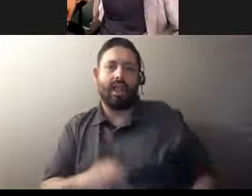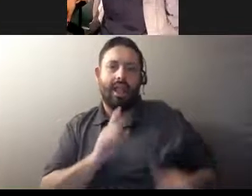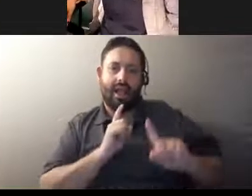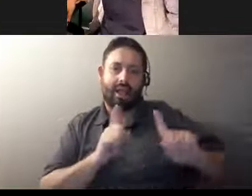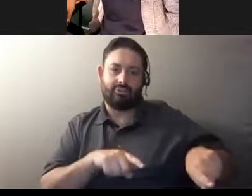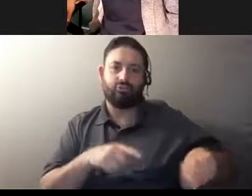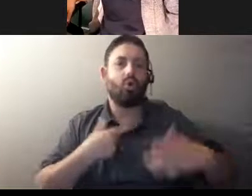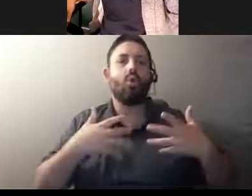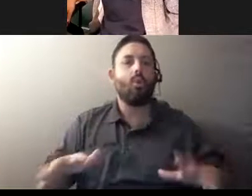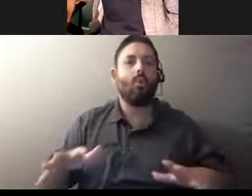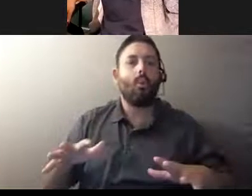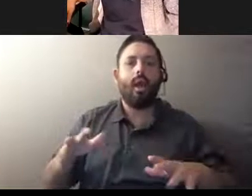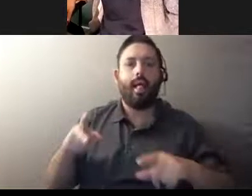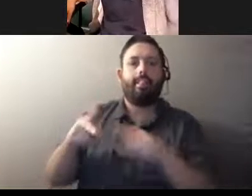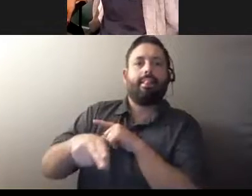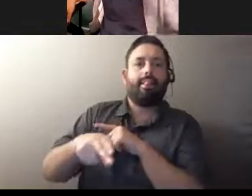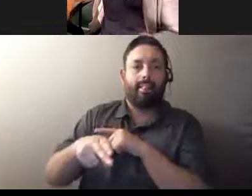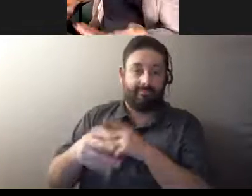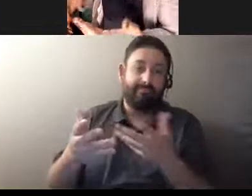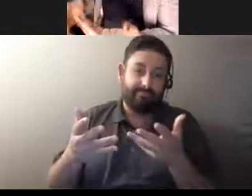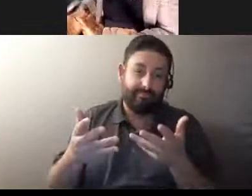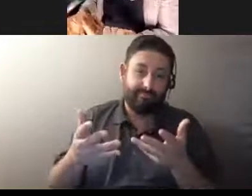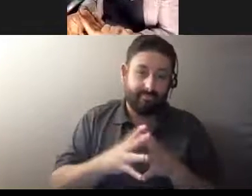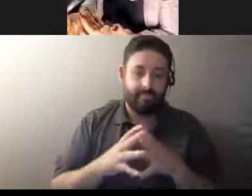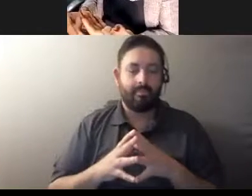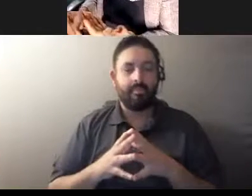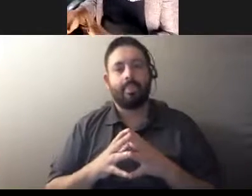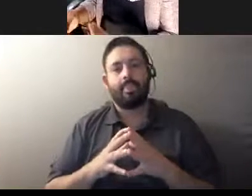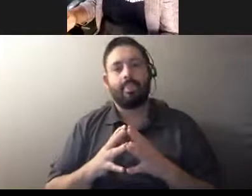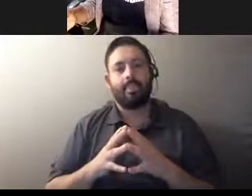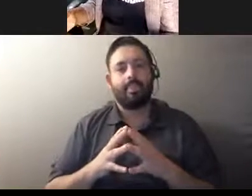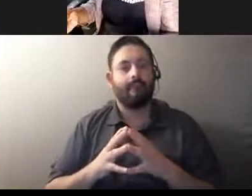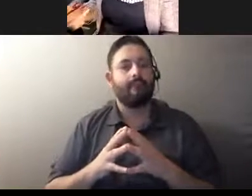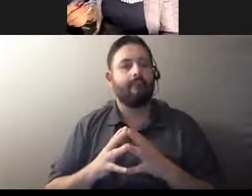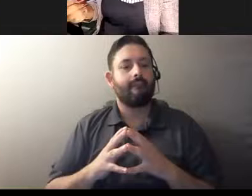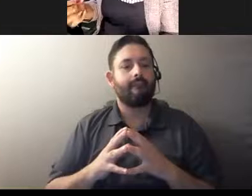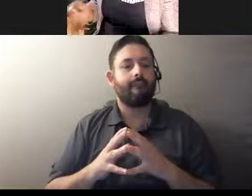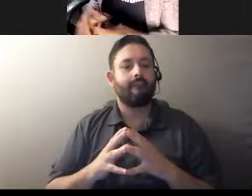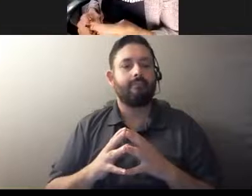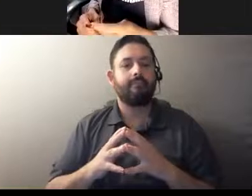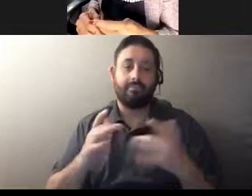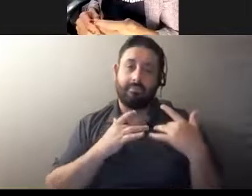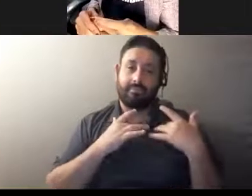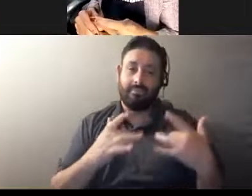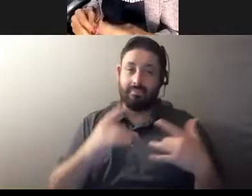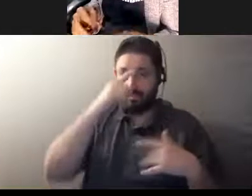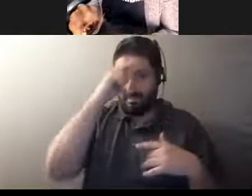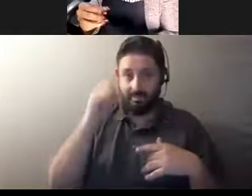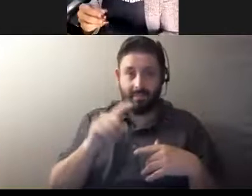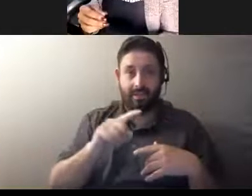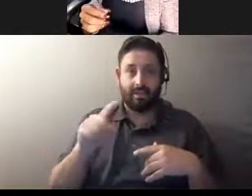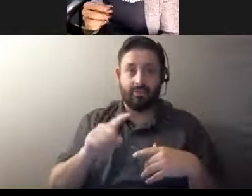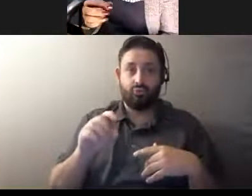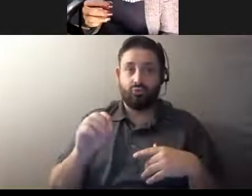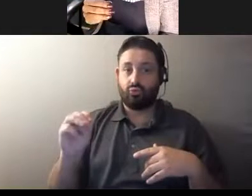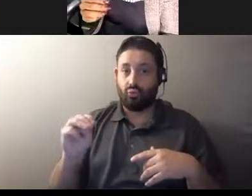doesn't go poof, right? Or number 9 and number 8. So more than likely, because it is a Zoom and it's on time